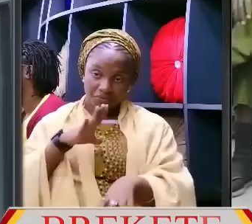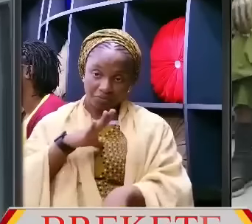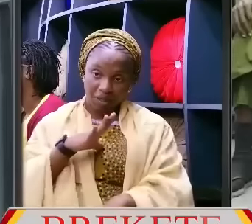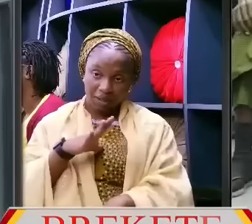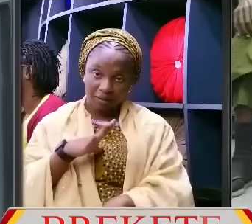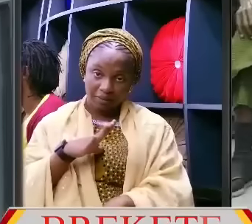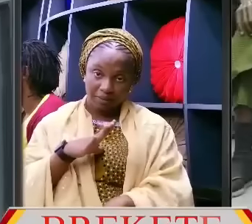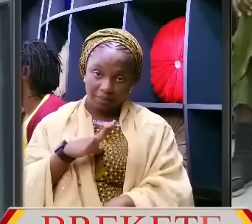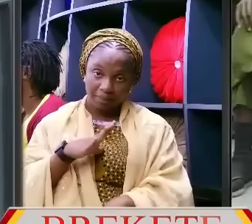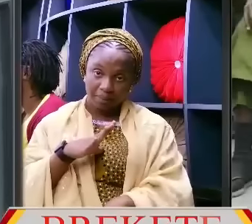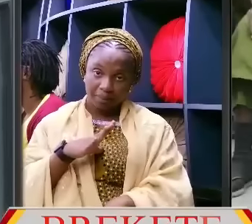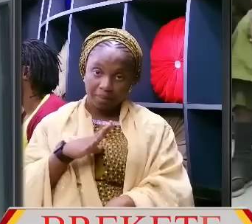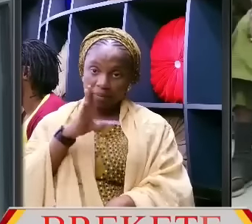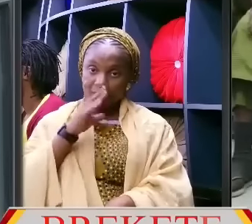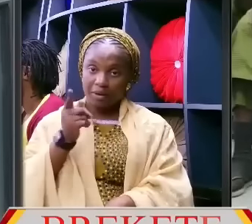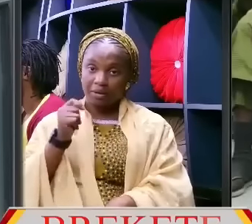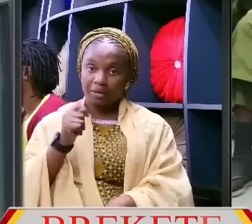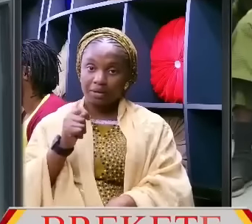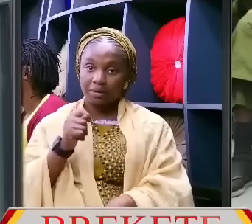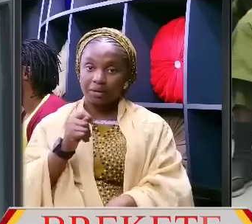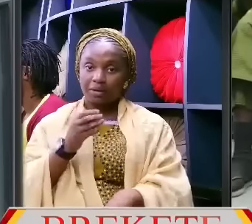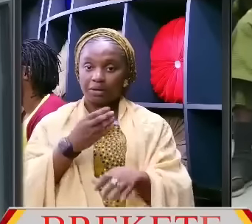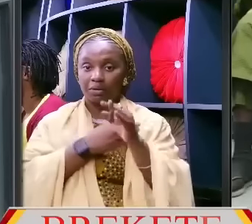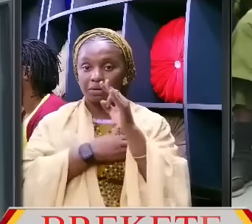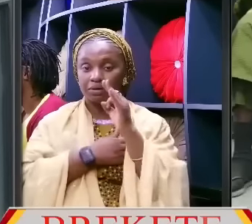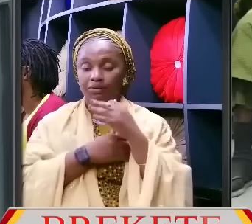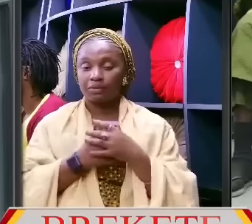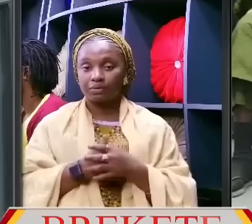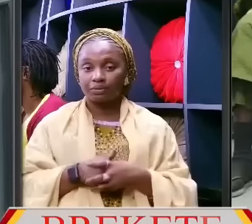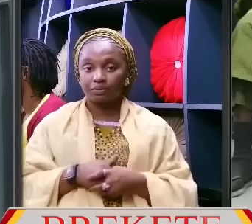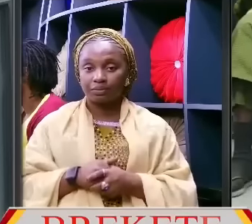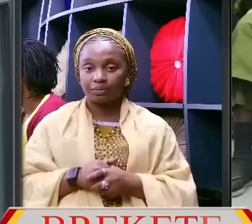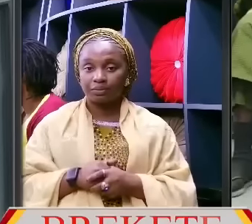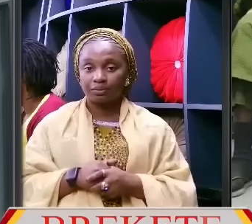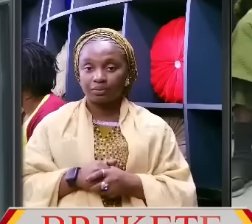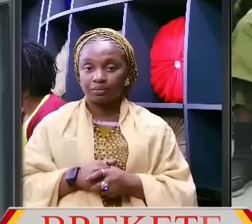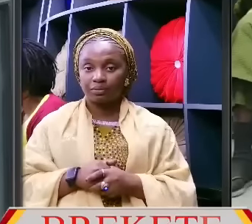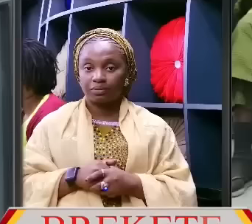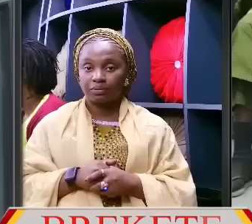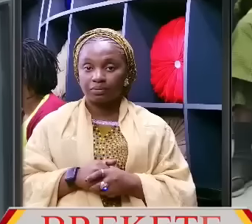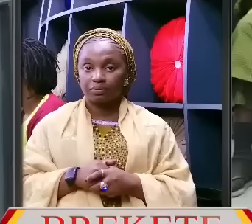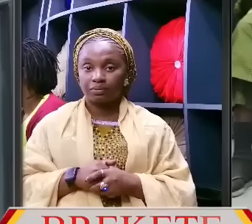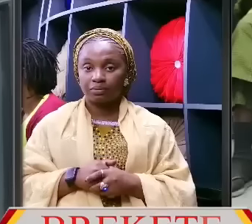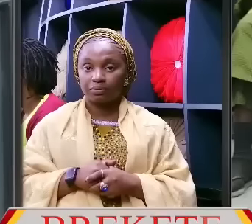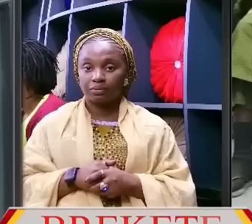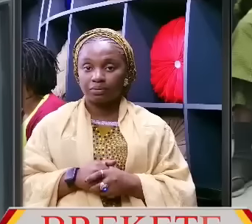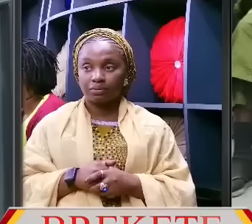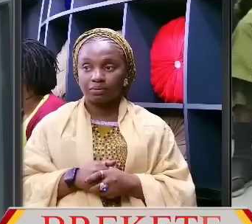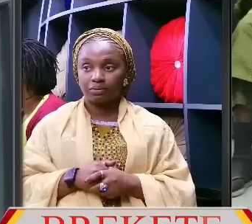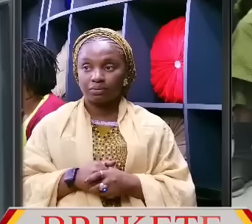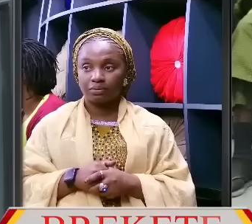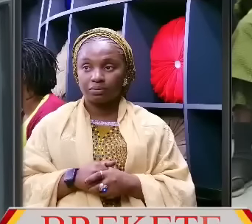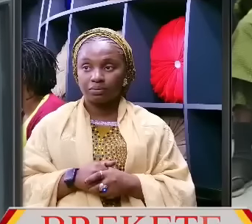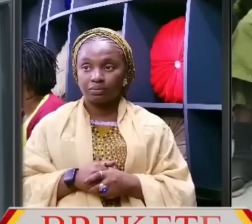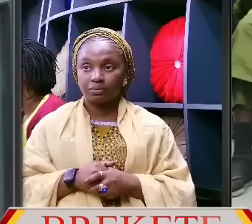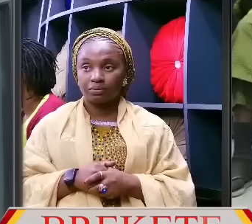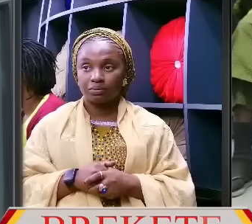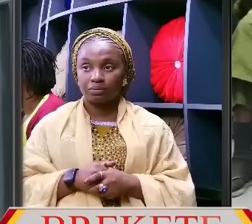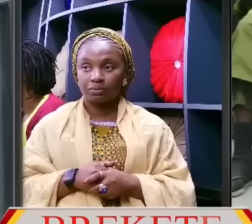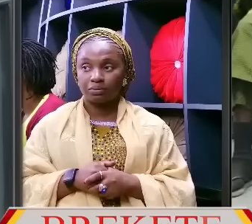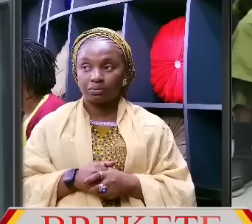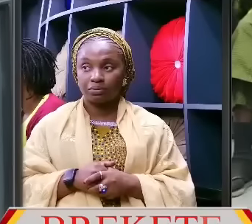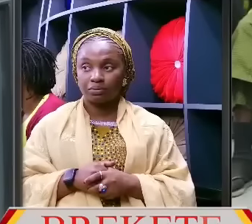day where I make announcement, where talk say, then go handle that the Atahiru, say in the next